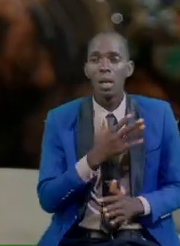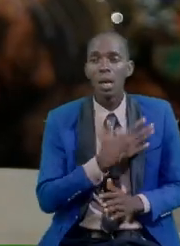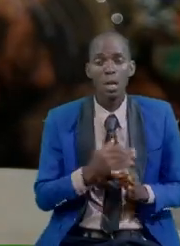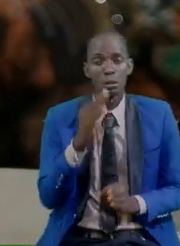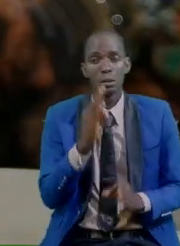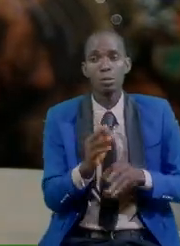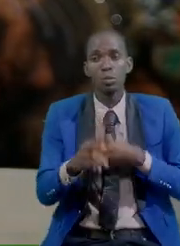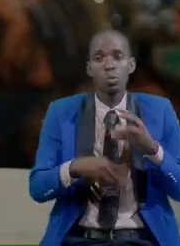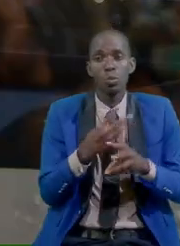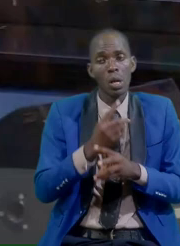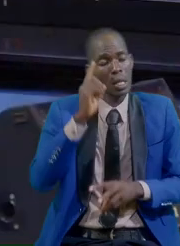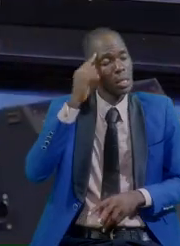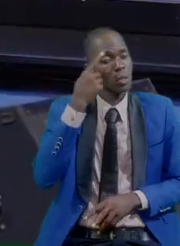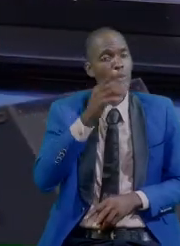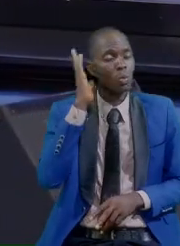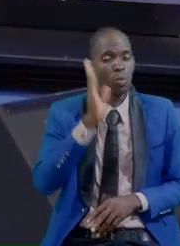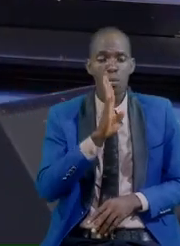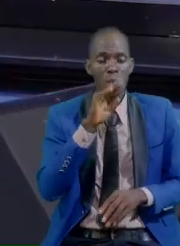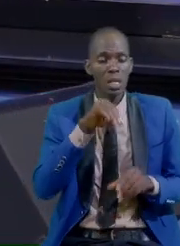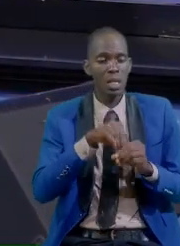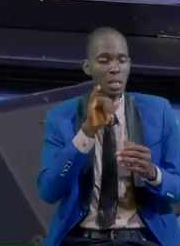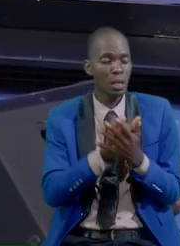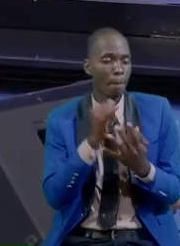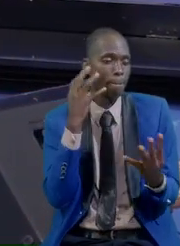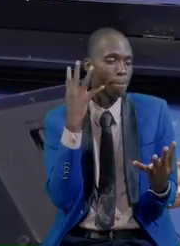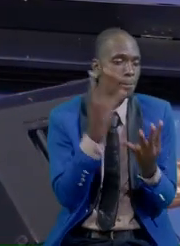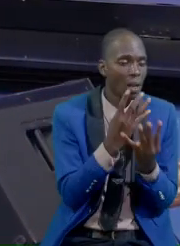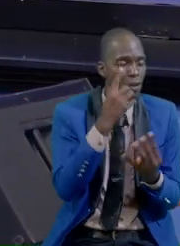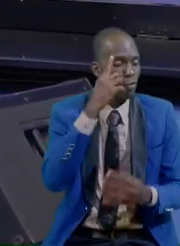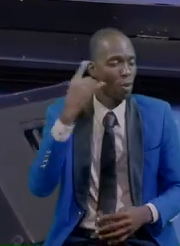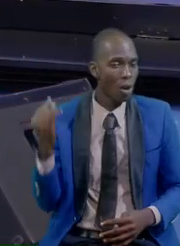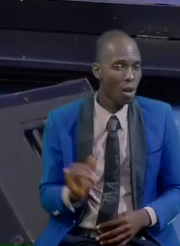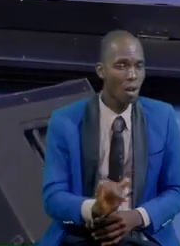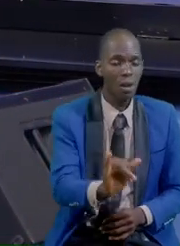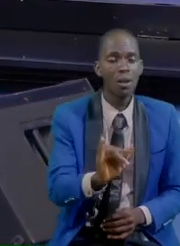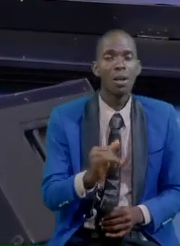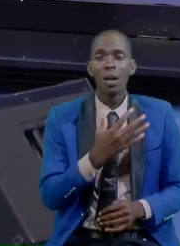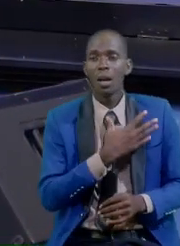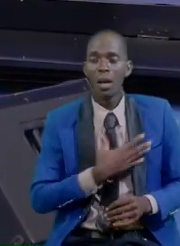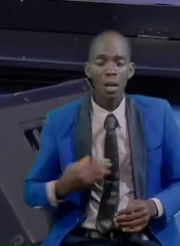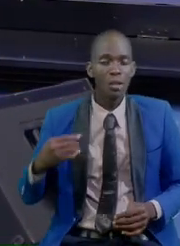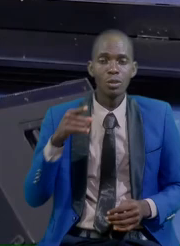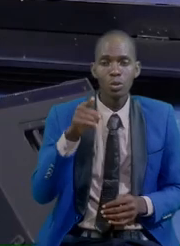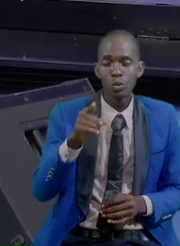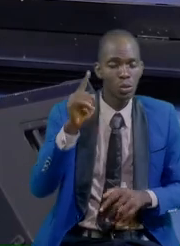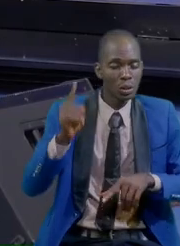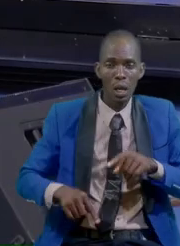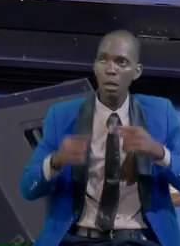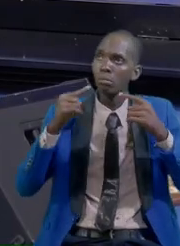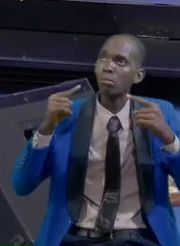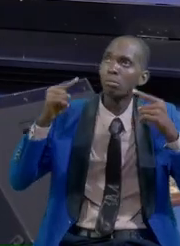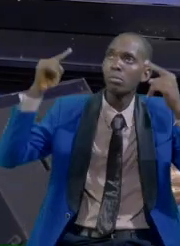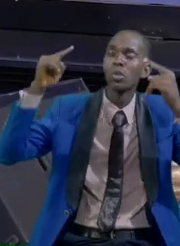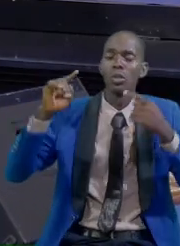you will be in that prison for long, for life, and you will not achieve what you are